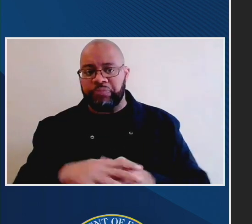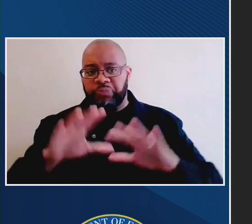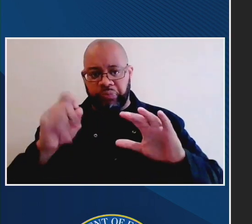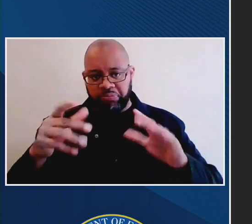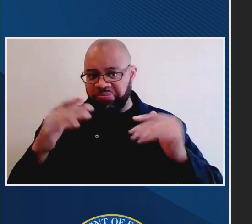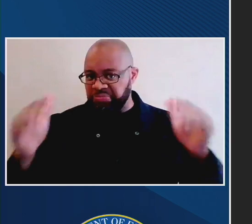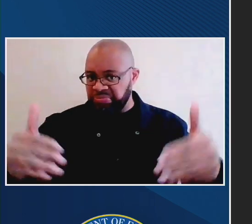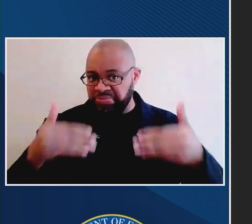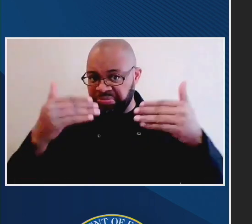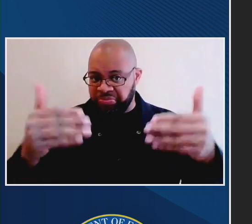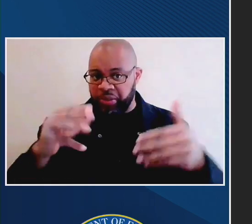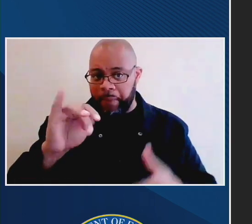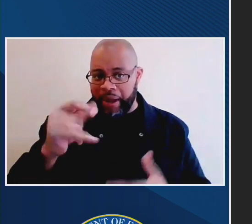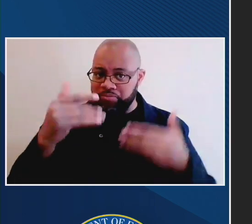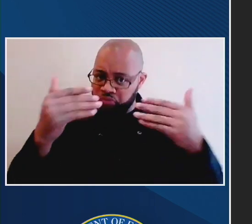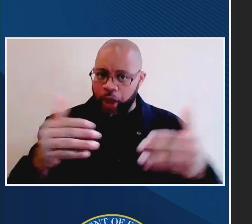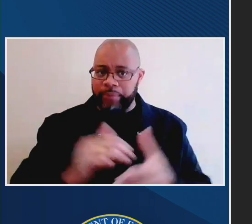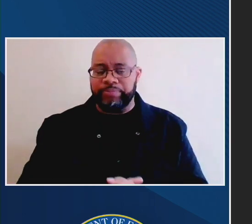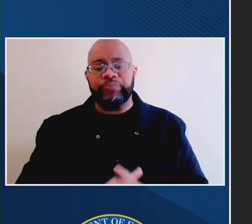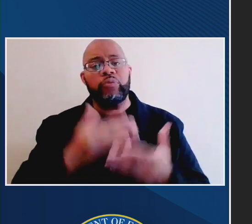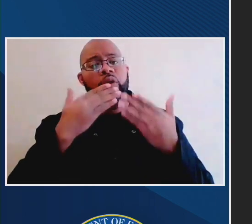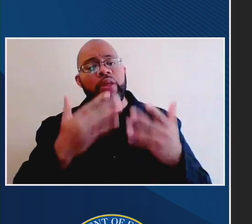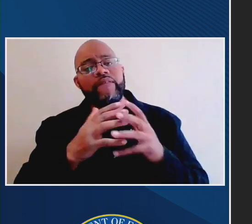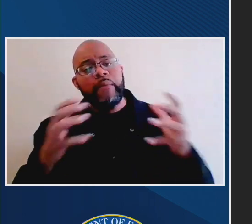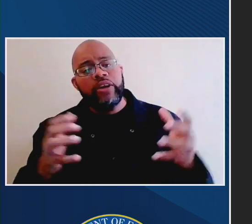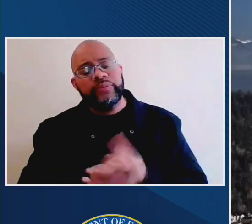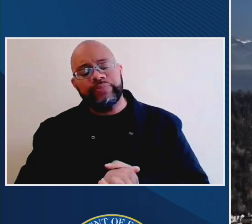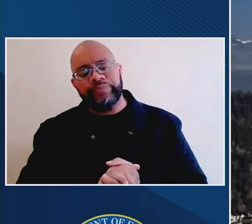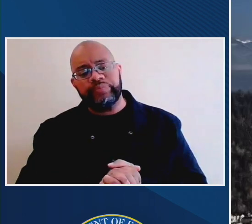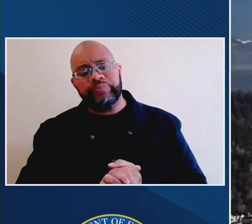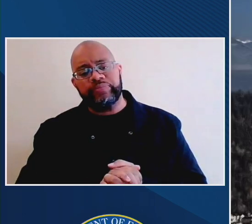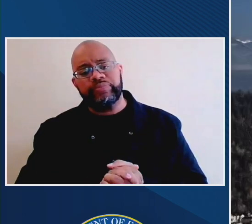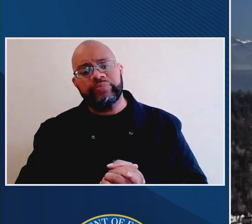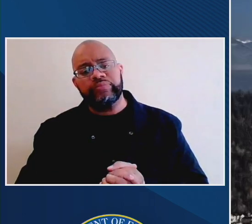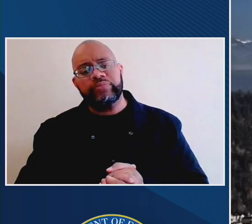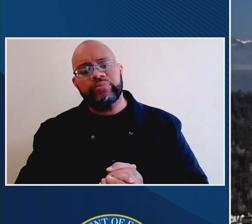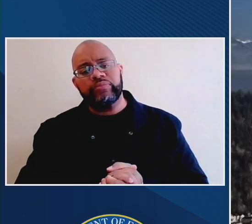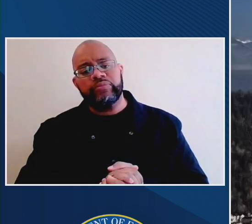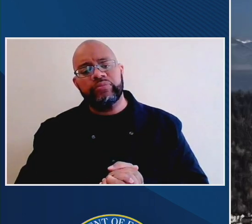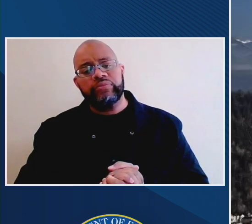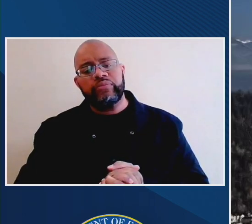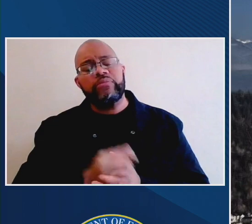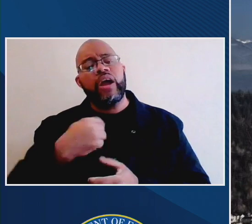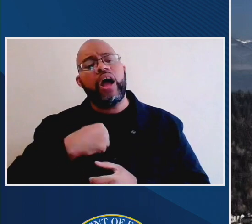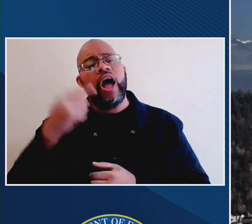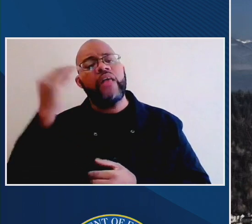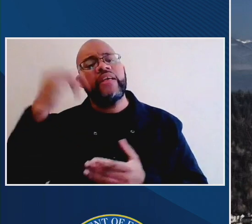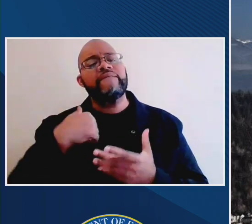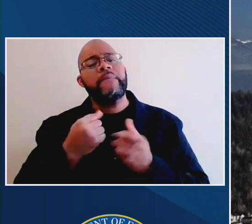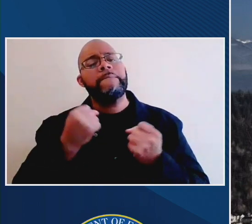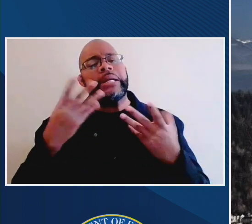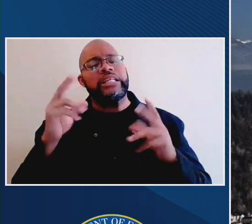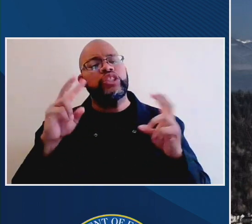and non-citizen requirements. Keep in mind that the TRIO